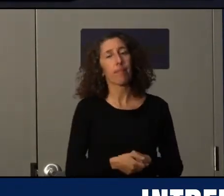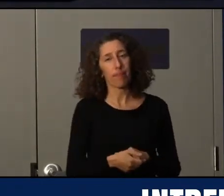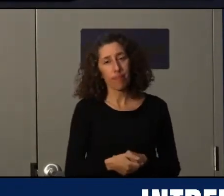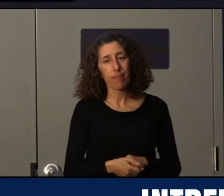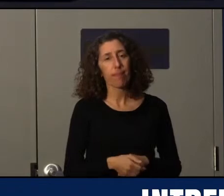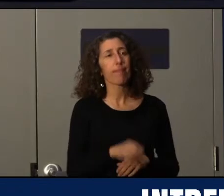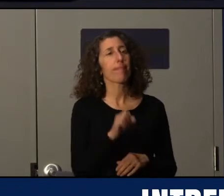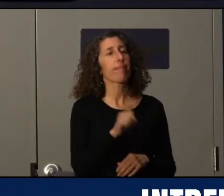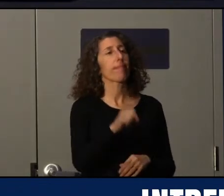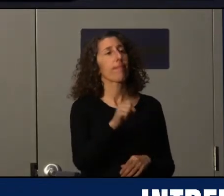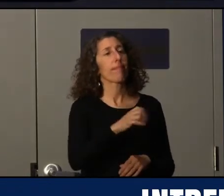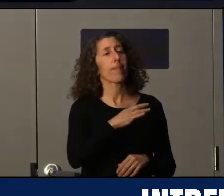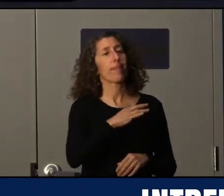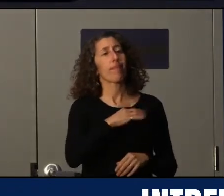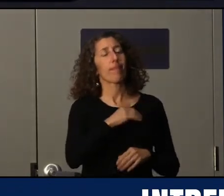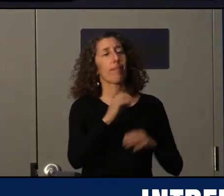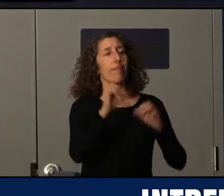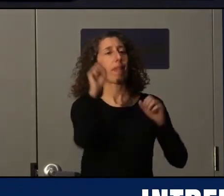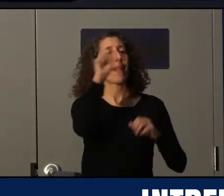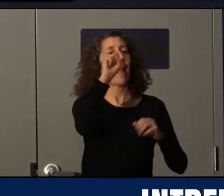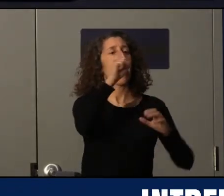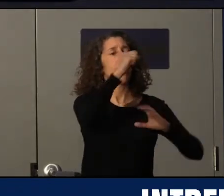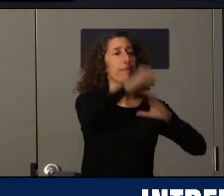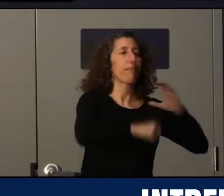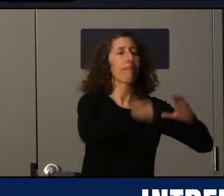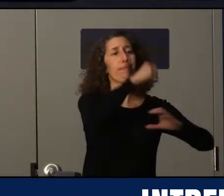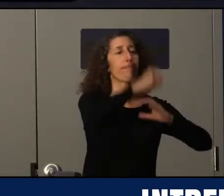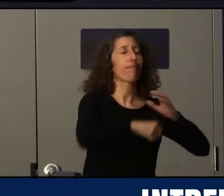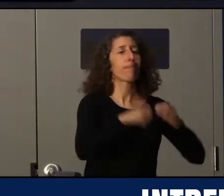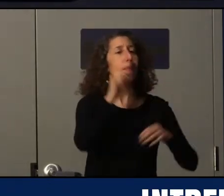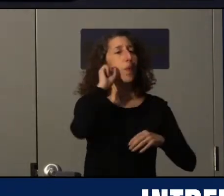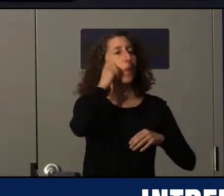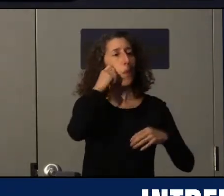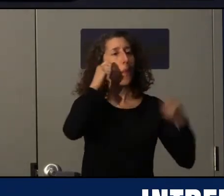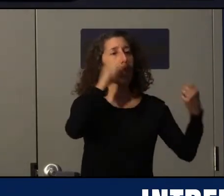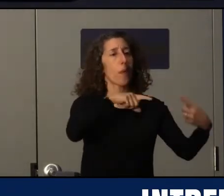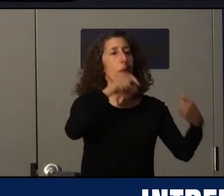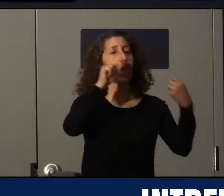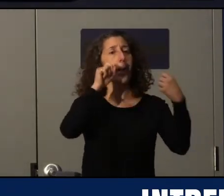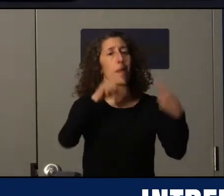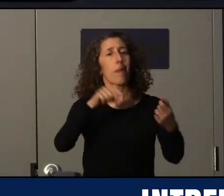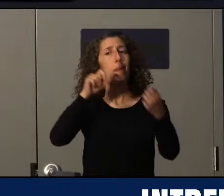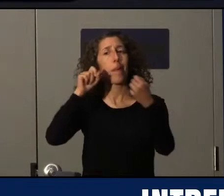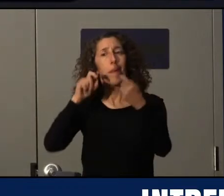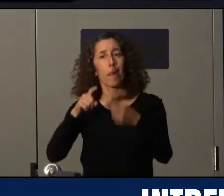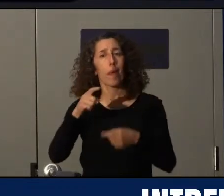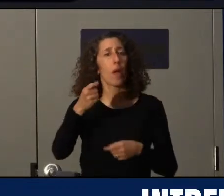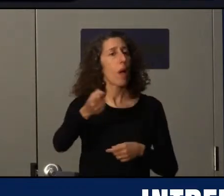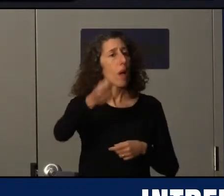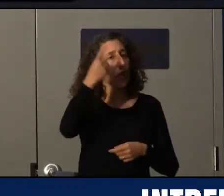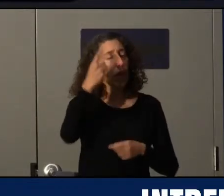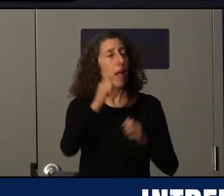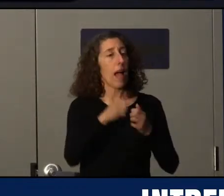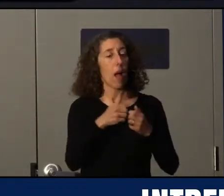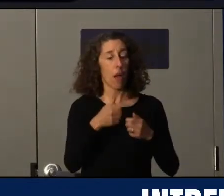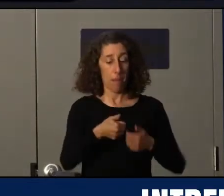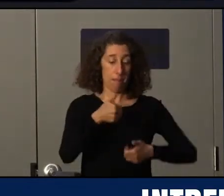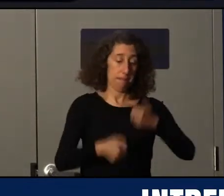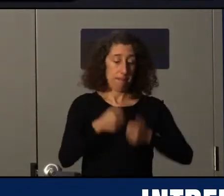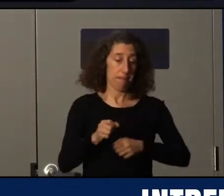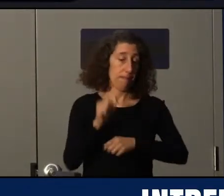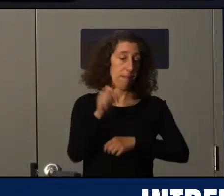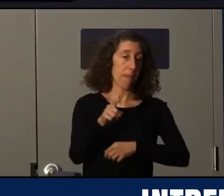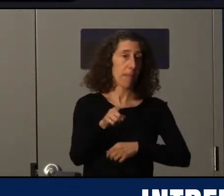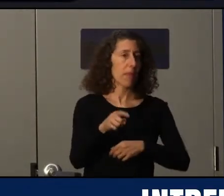to do. You meant like communication and, how do we get from point A to point B? I remember talking to somebody recently about